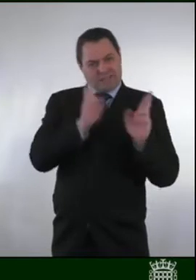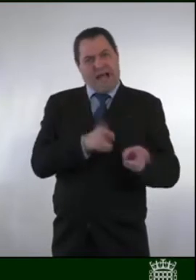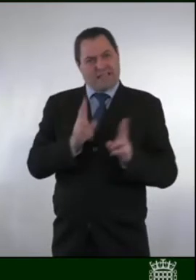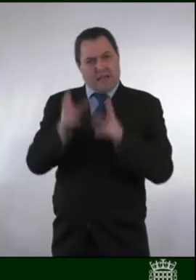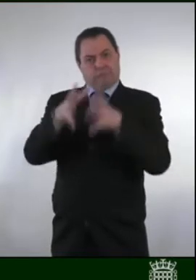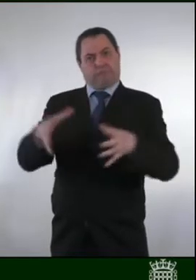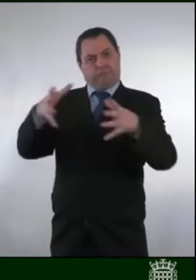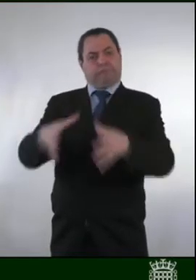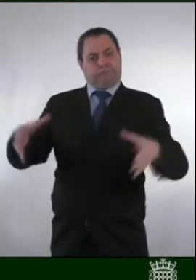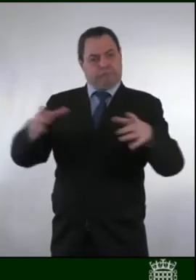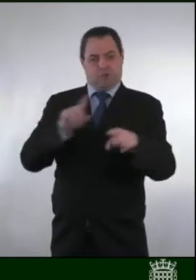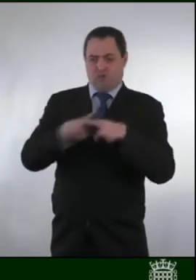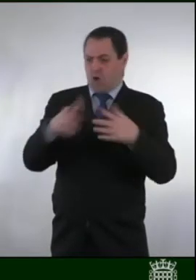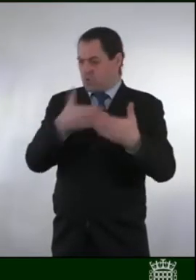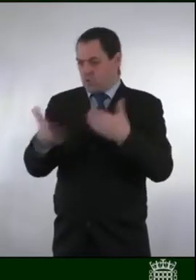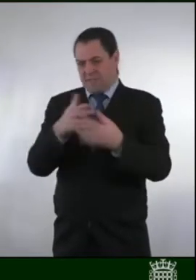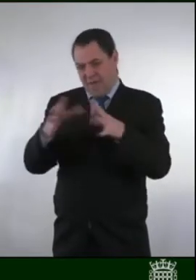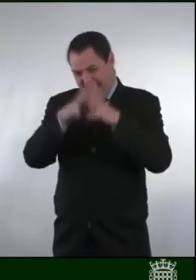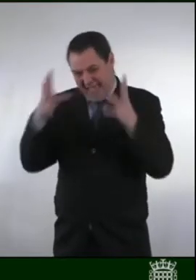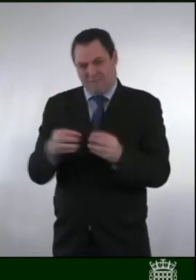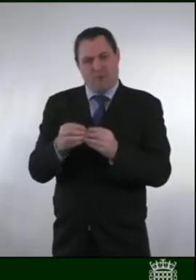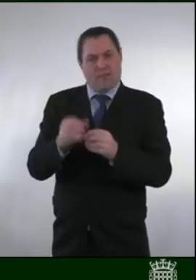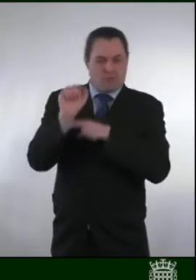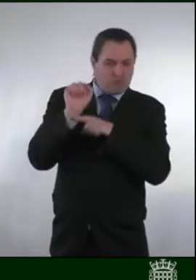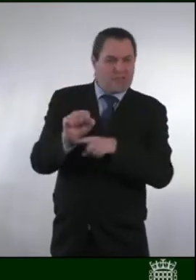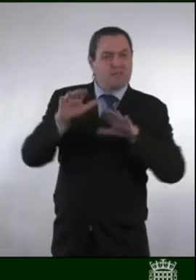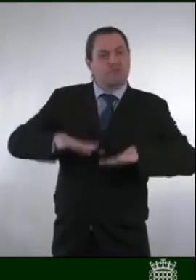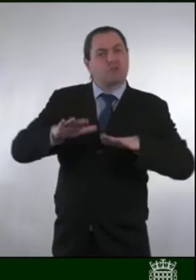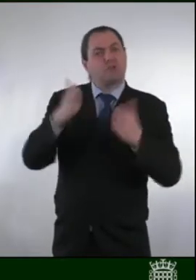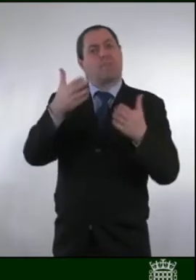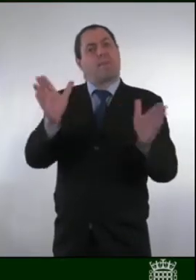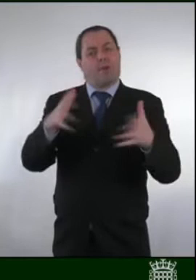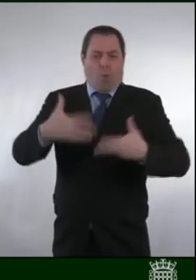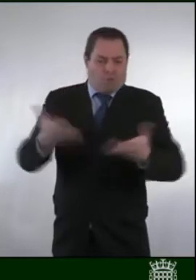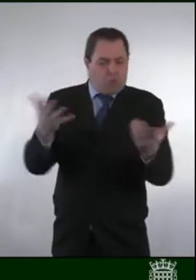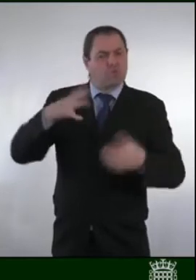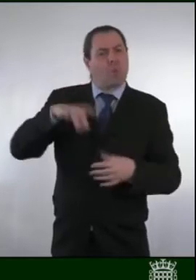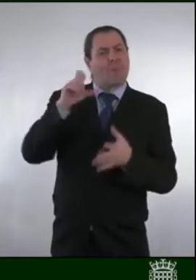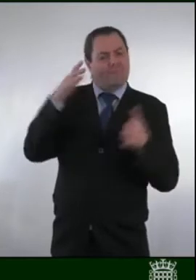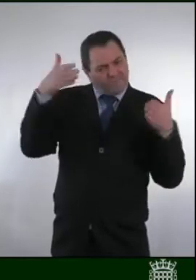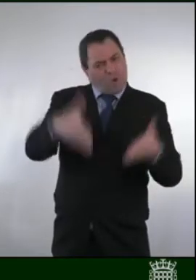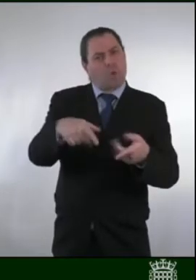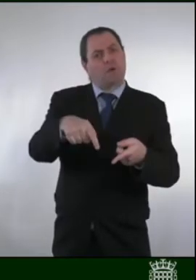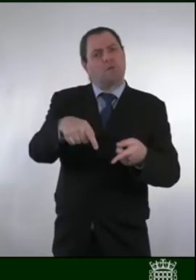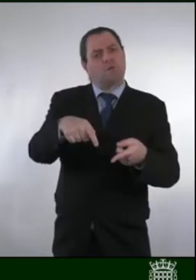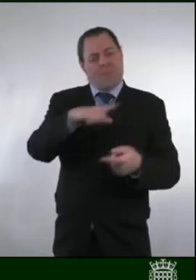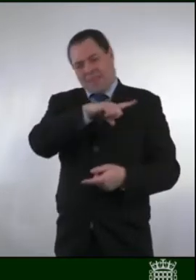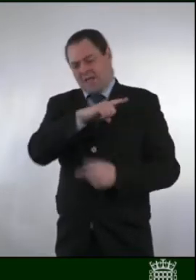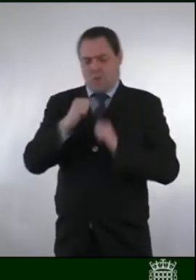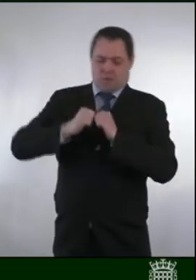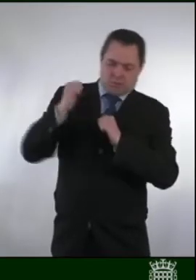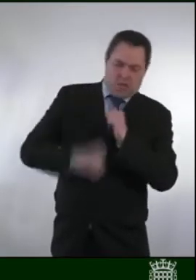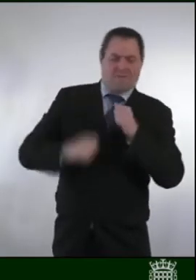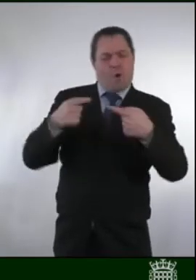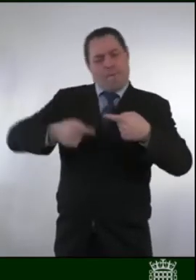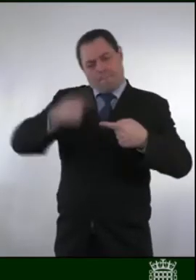And we are doing everything we can to protect the British public, which is, I think, what he would expect. And that's why we've instituted one of the toughest border regimes